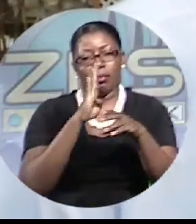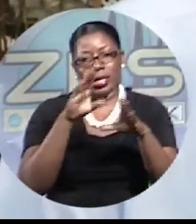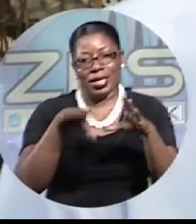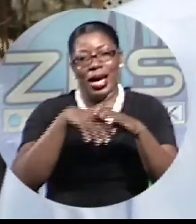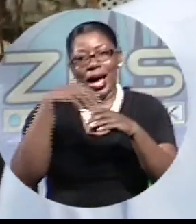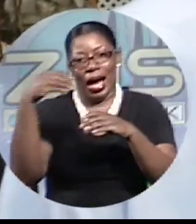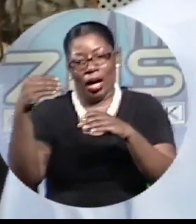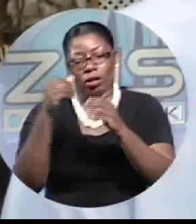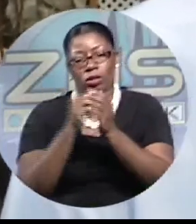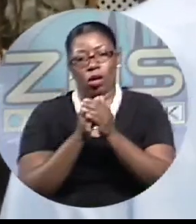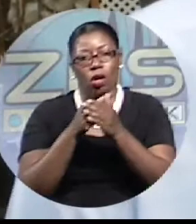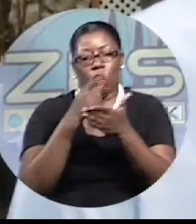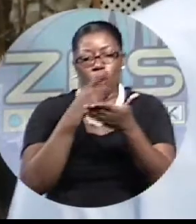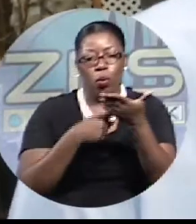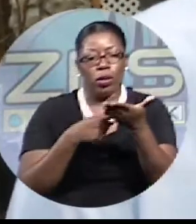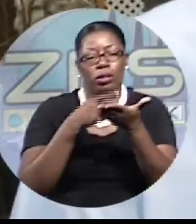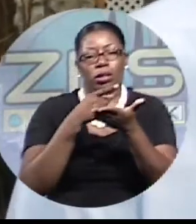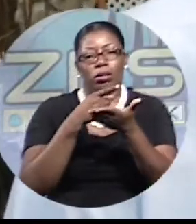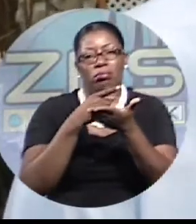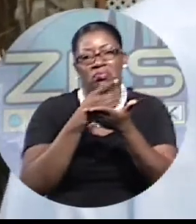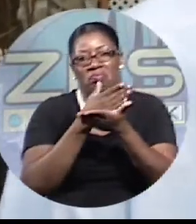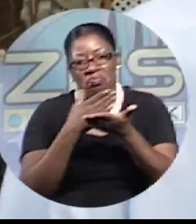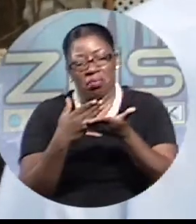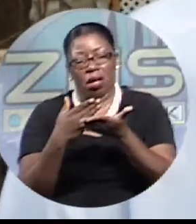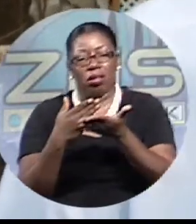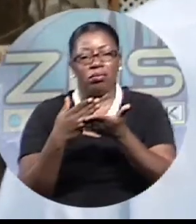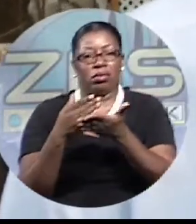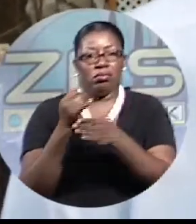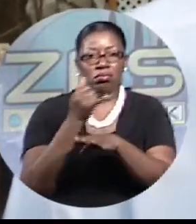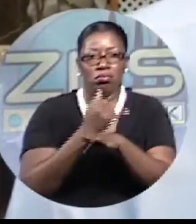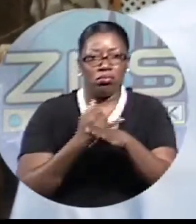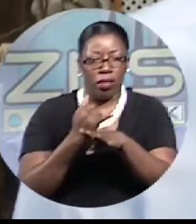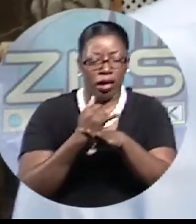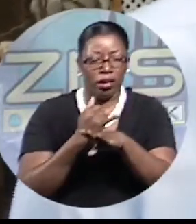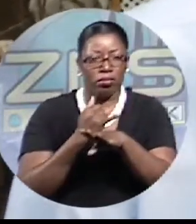frequent, so that if they do not